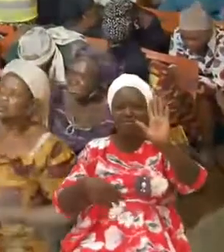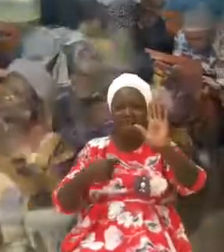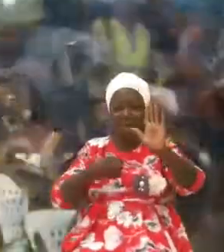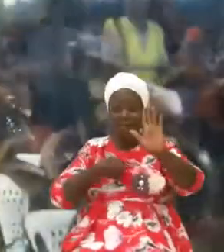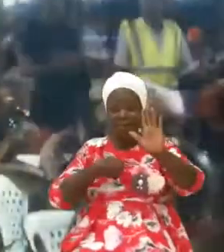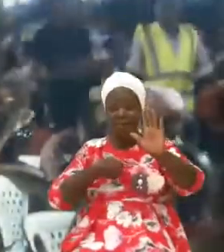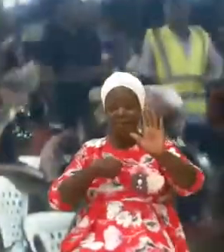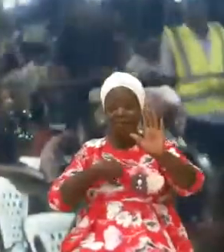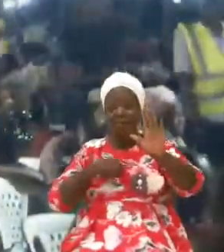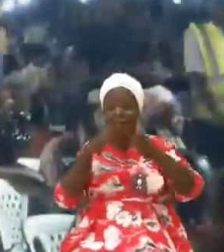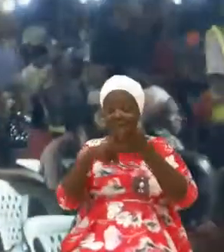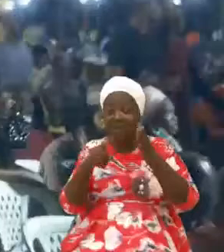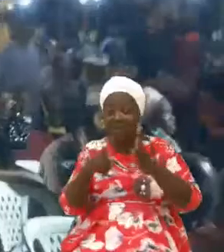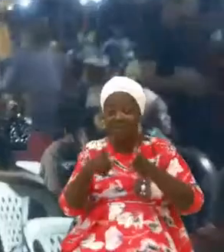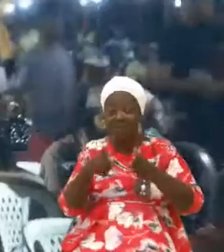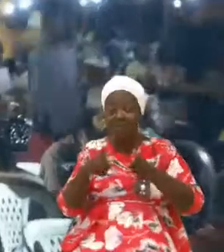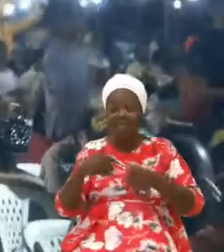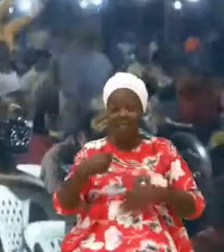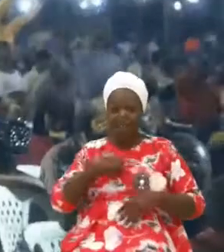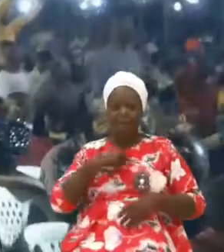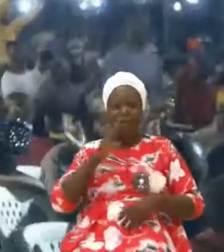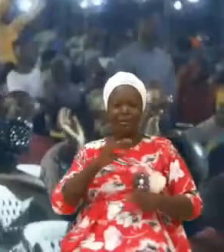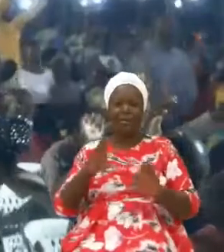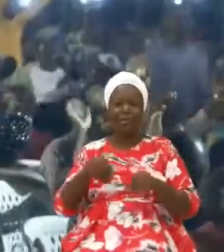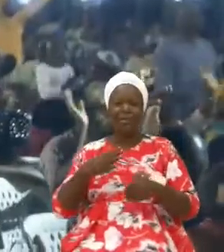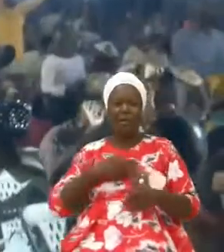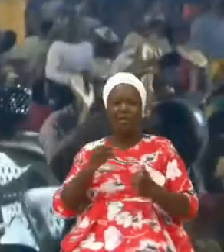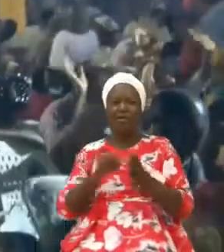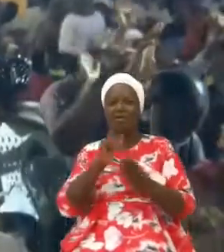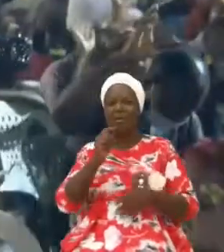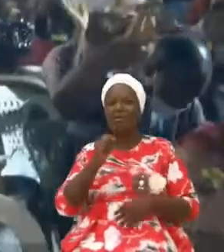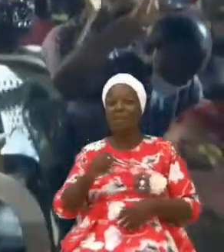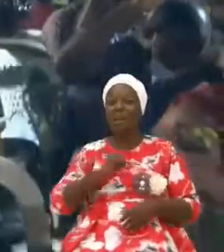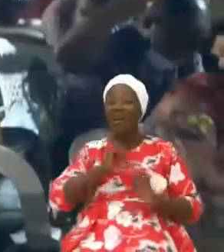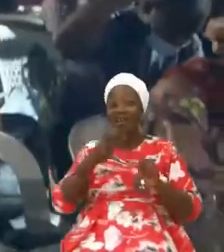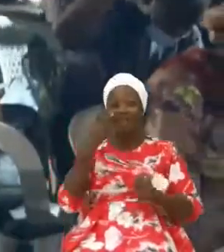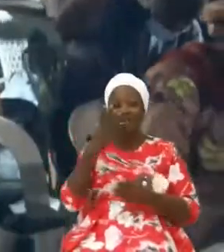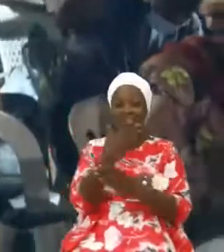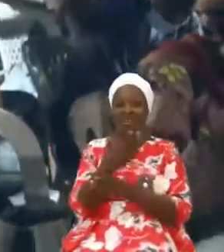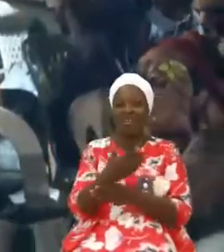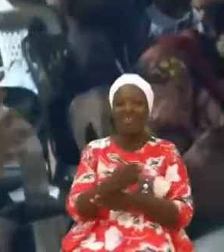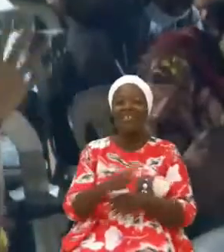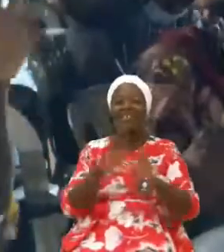going to testify tonight? I can see your hands.